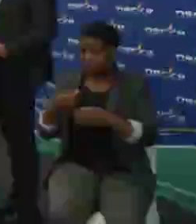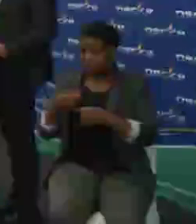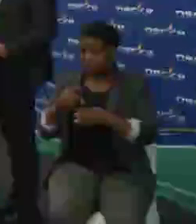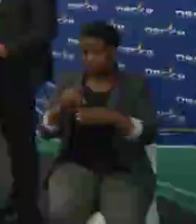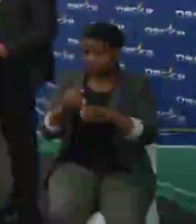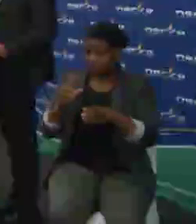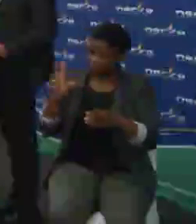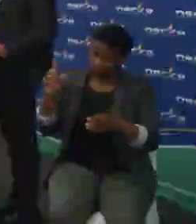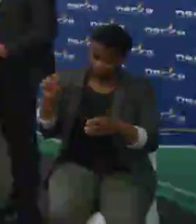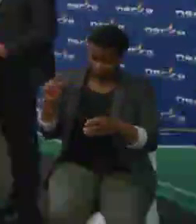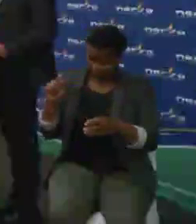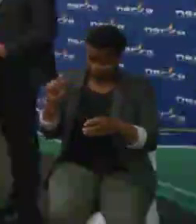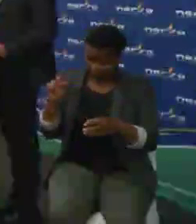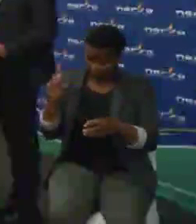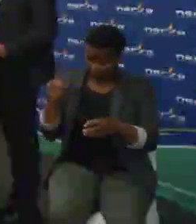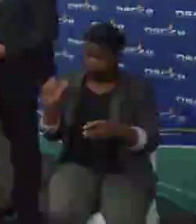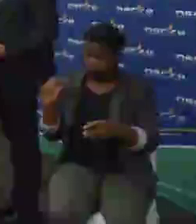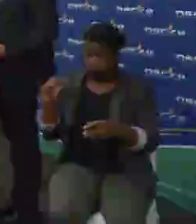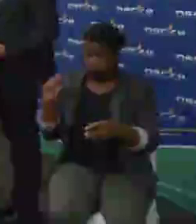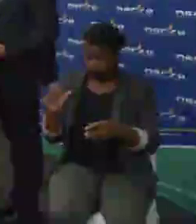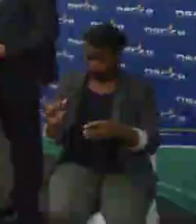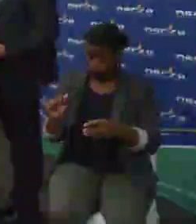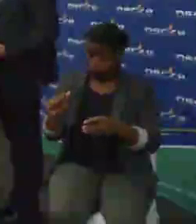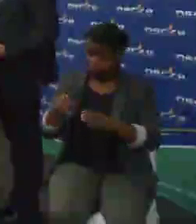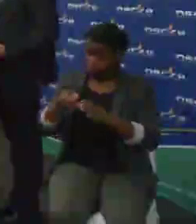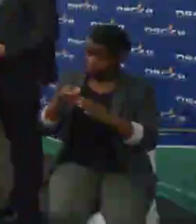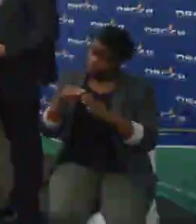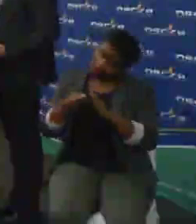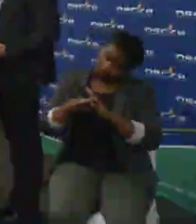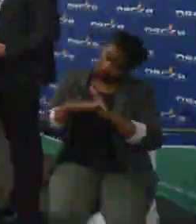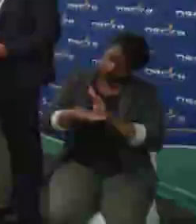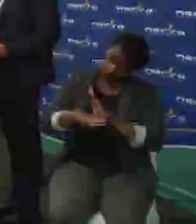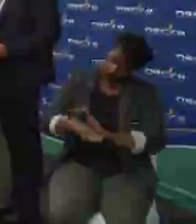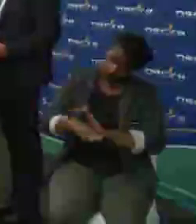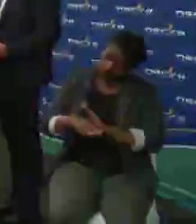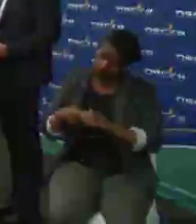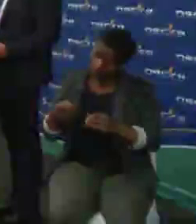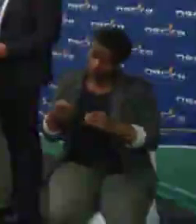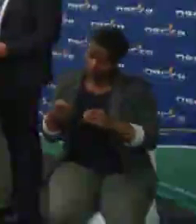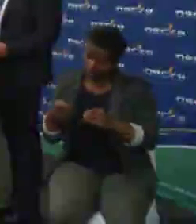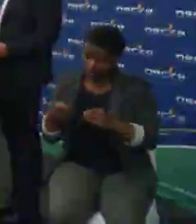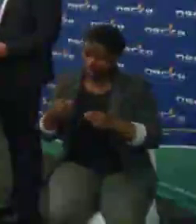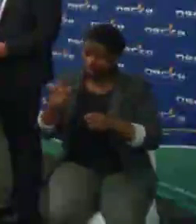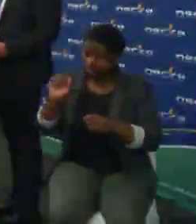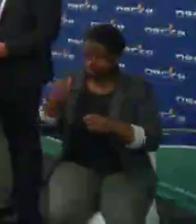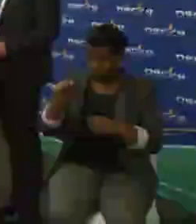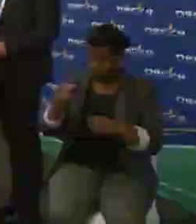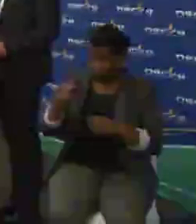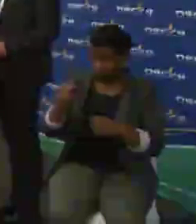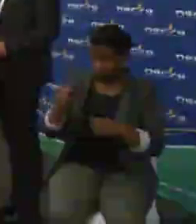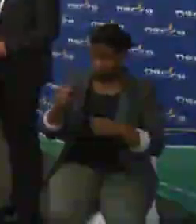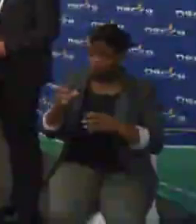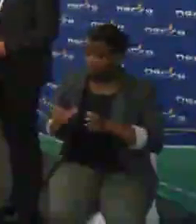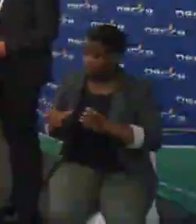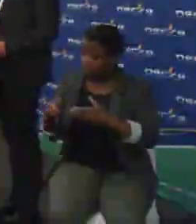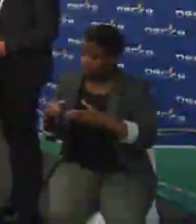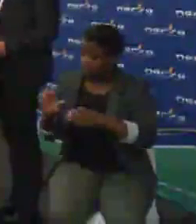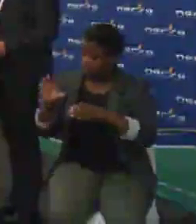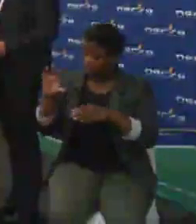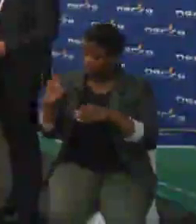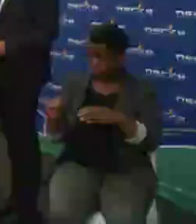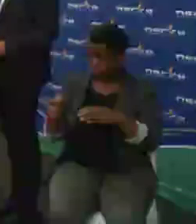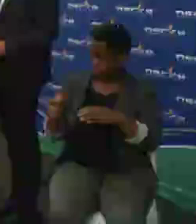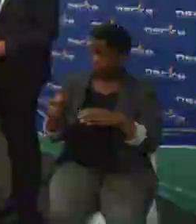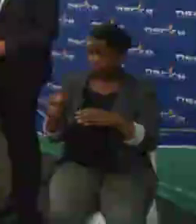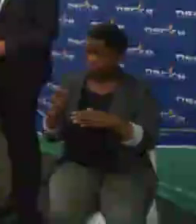substantiate what those assumptions should be. So at the moment, can we say empirically, yes, our members will likely stop buying